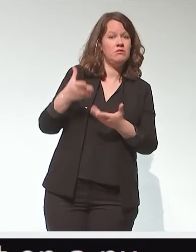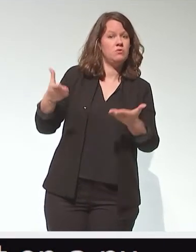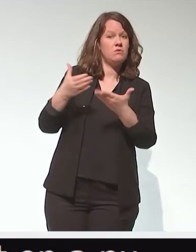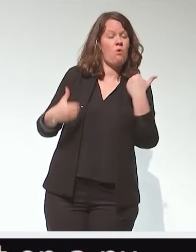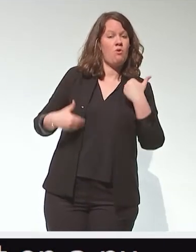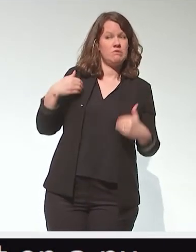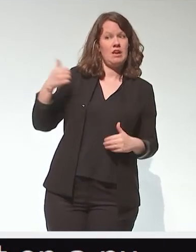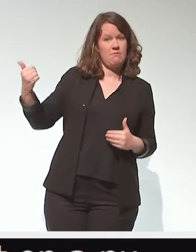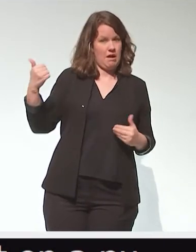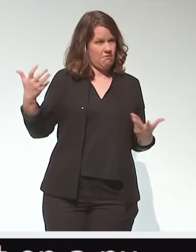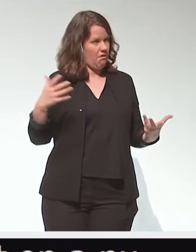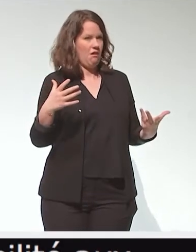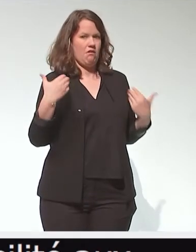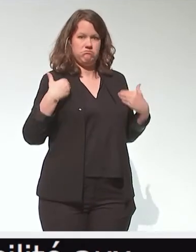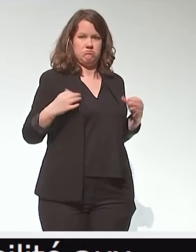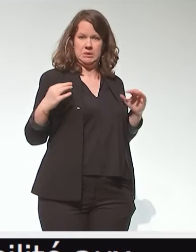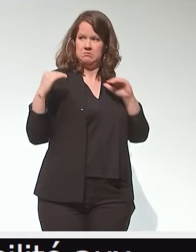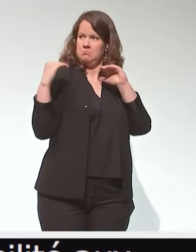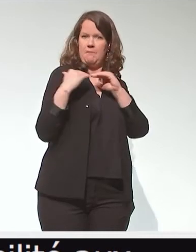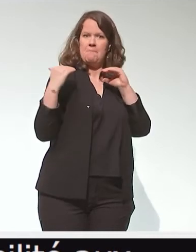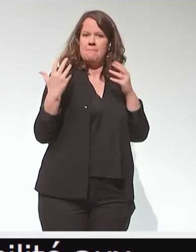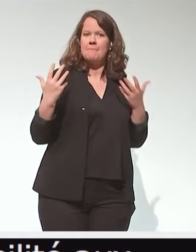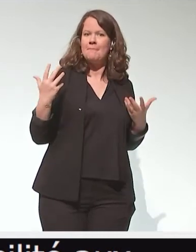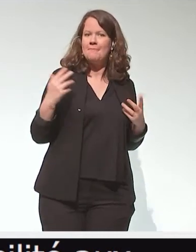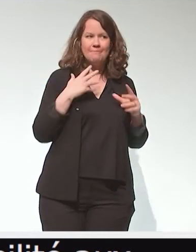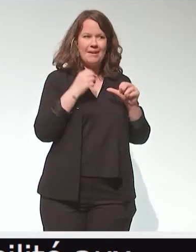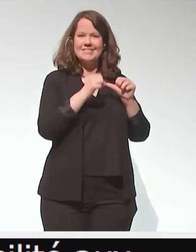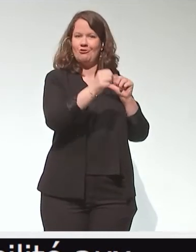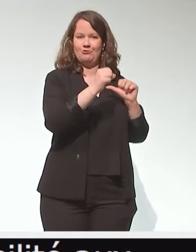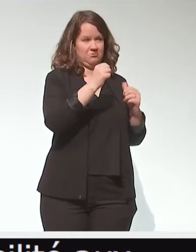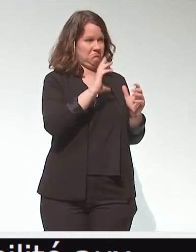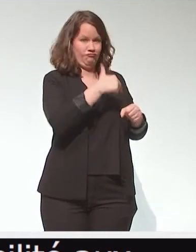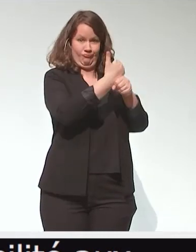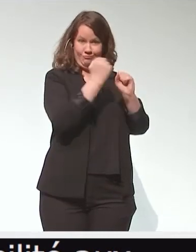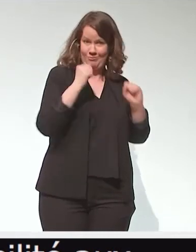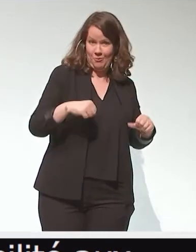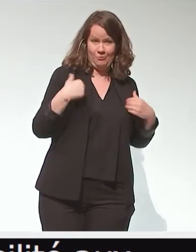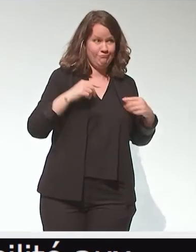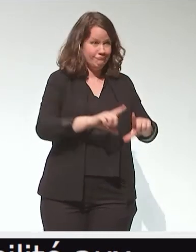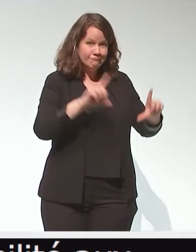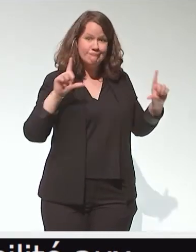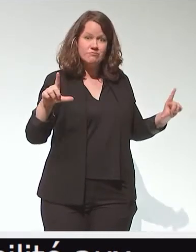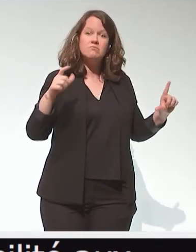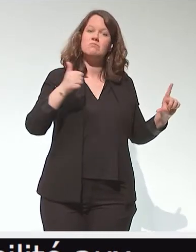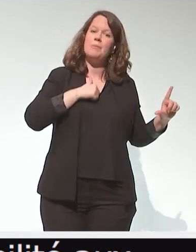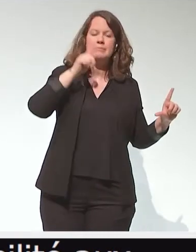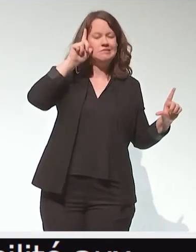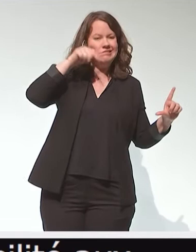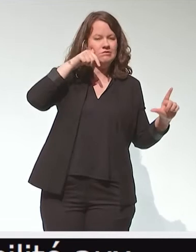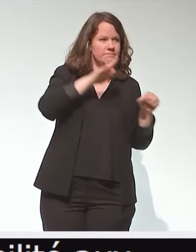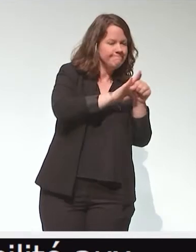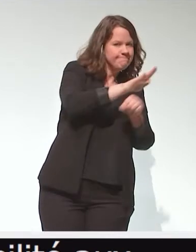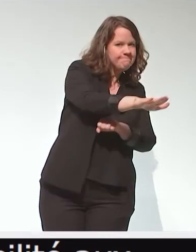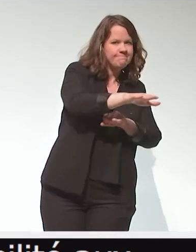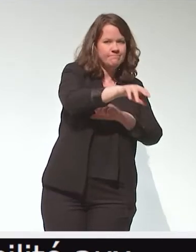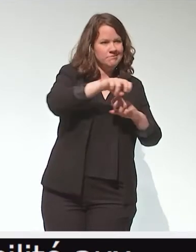communication technologies, have made it possible for persons with disabilities to truly participate. Because all of a sudden, there was no longer